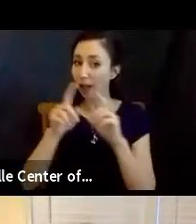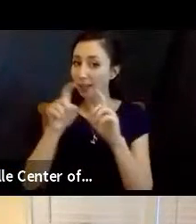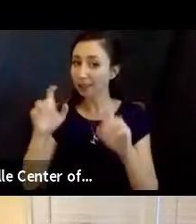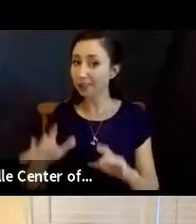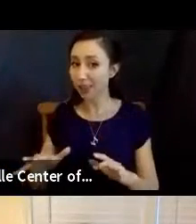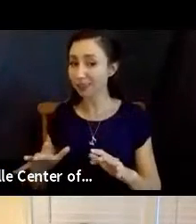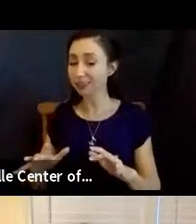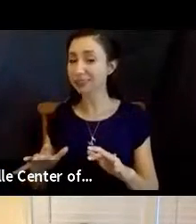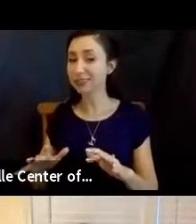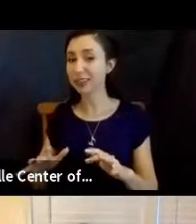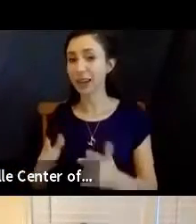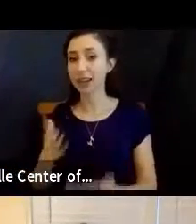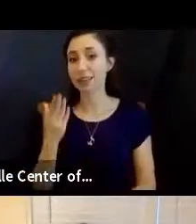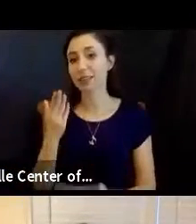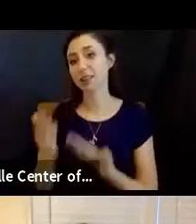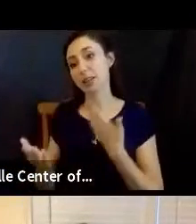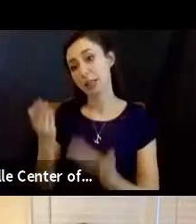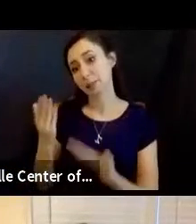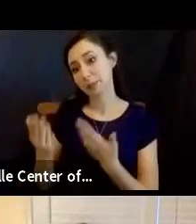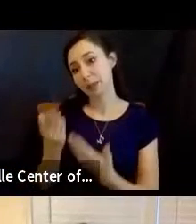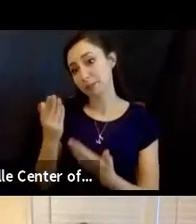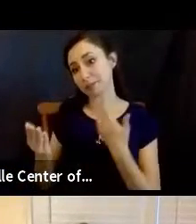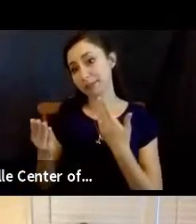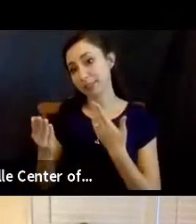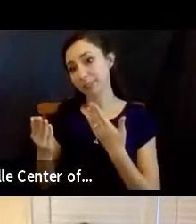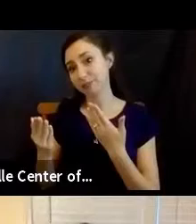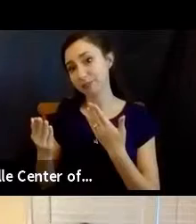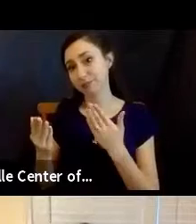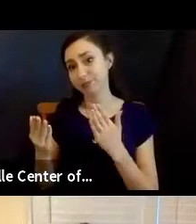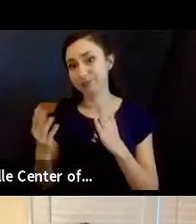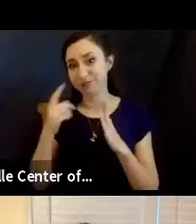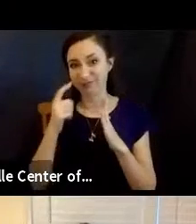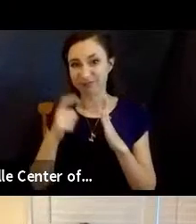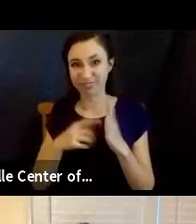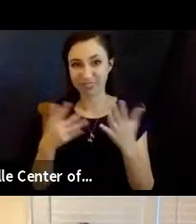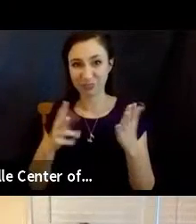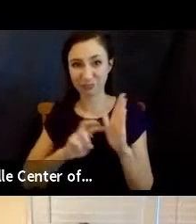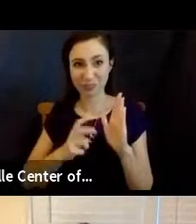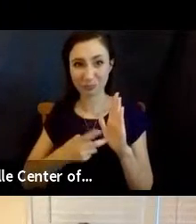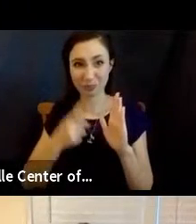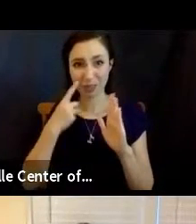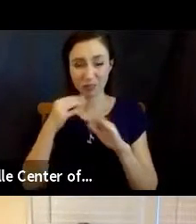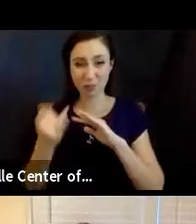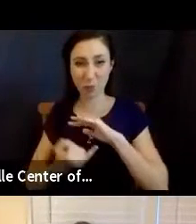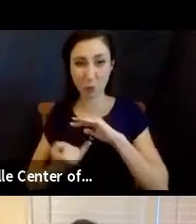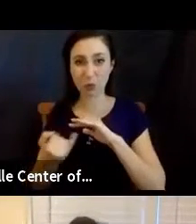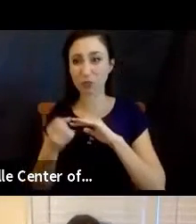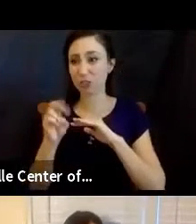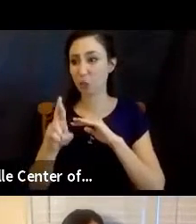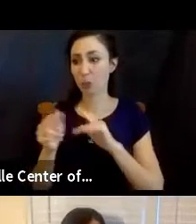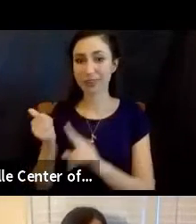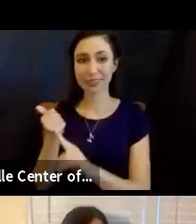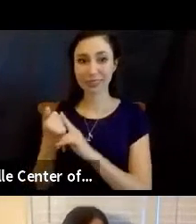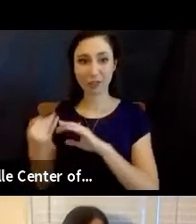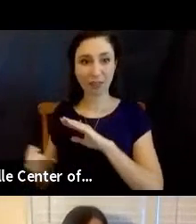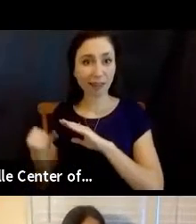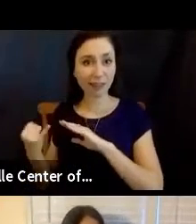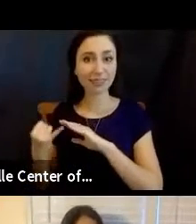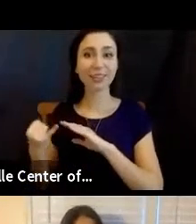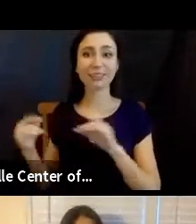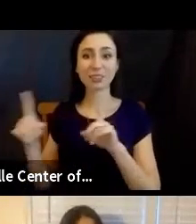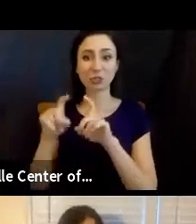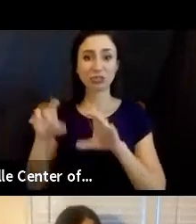then perhaps the reality of what that meant in terms of quarantining or self-isolating, and so